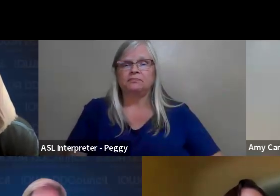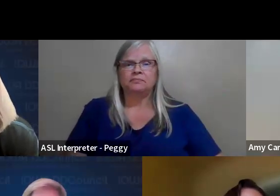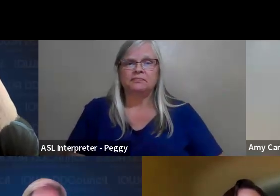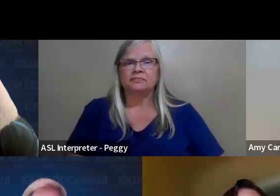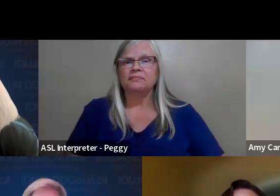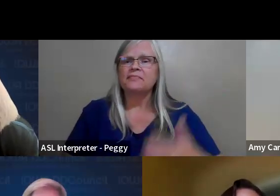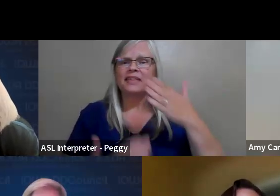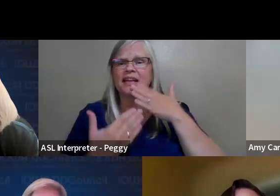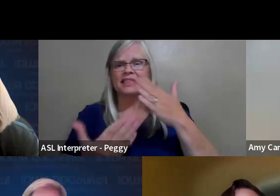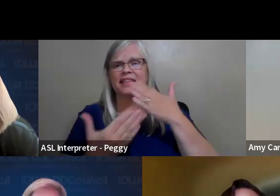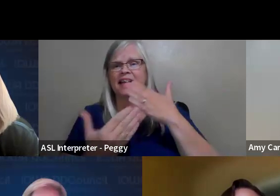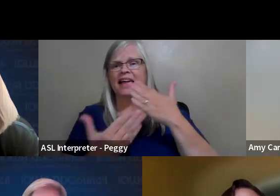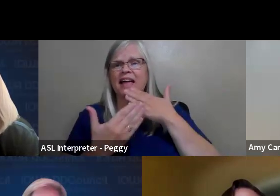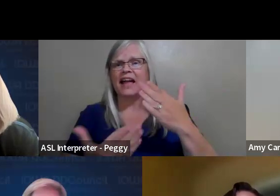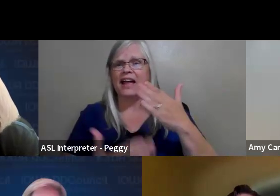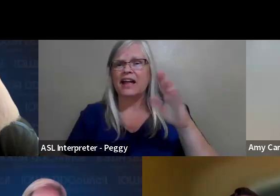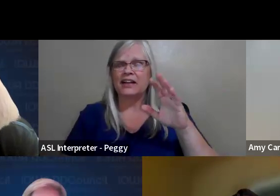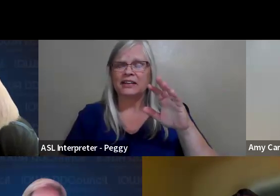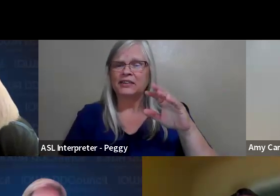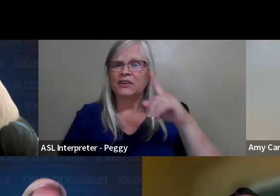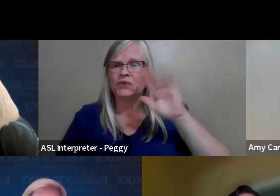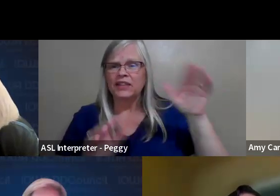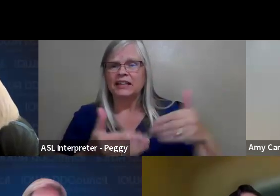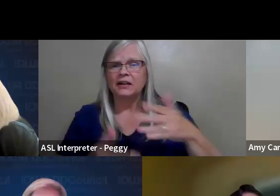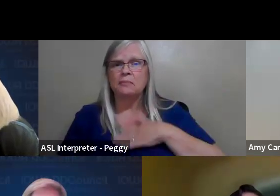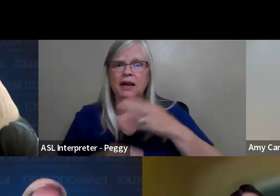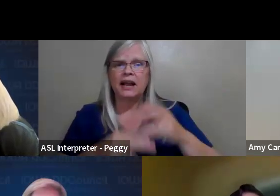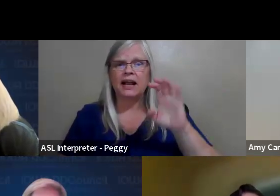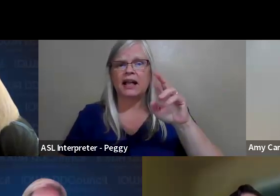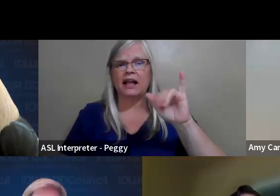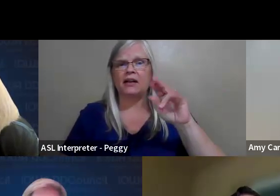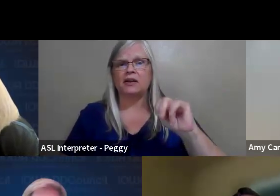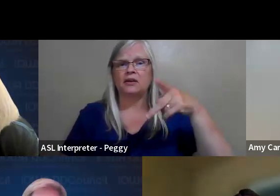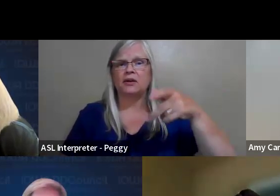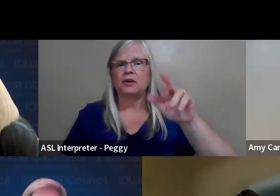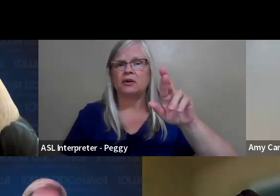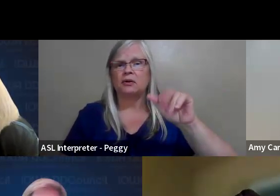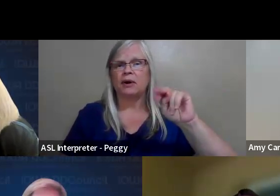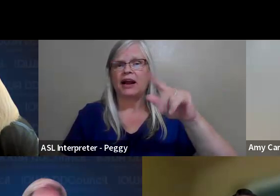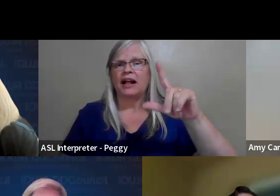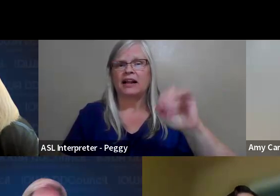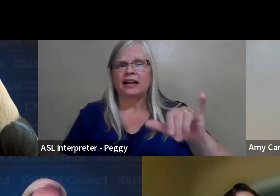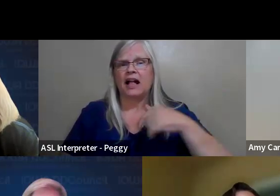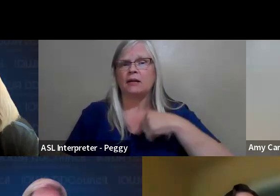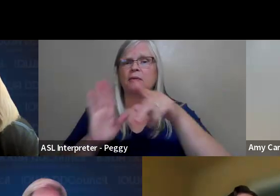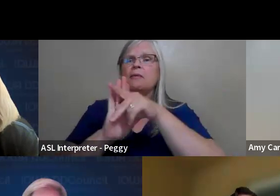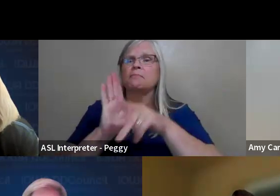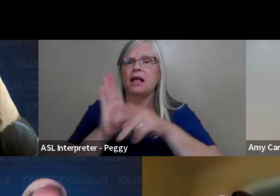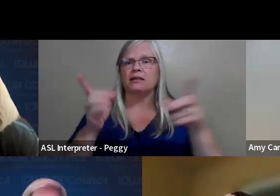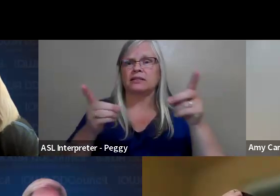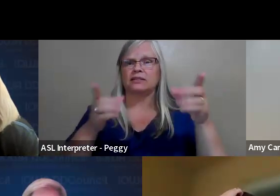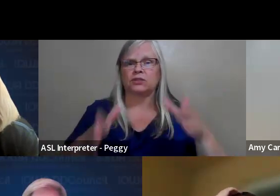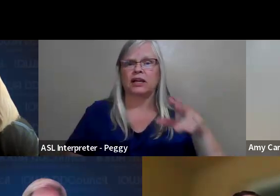Thank you so much for that gracious introduction. Again, my name is Aaron Prangley, and I am the Policy Director